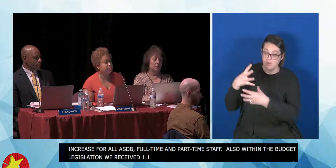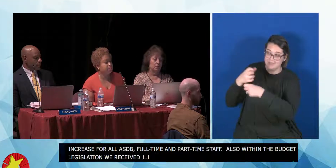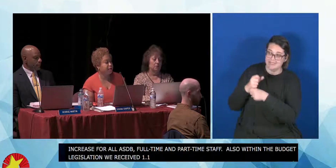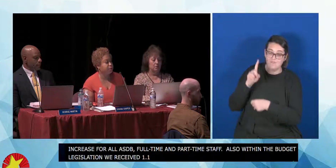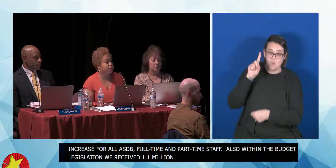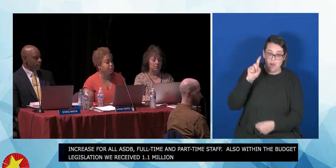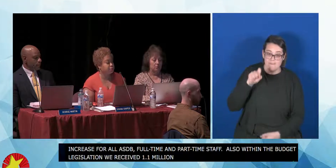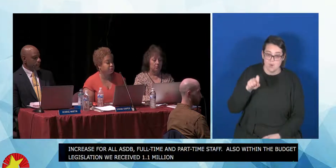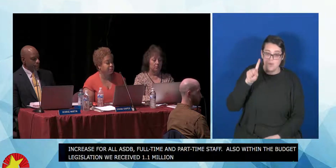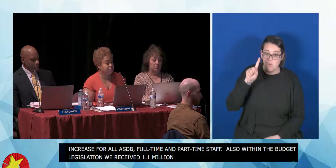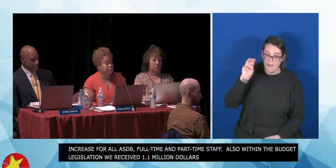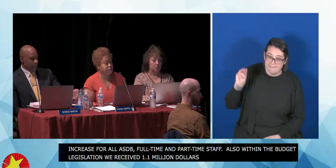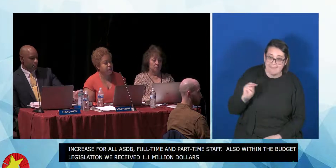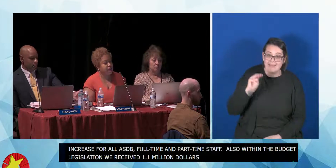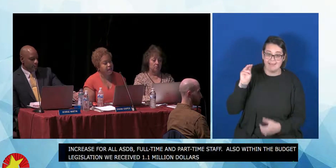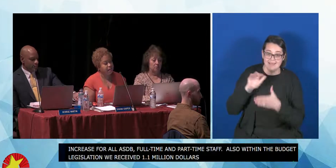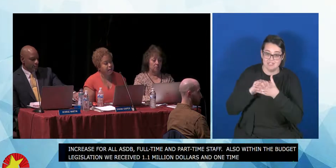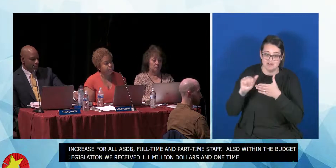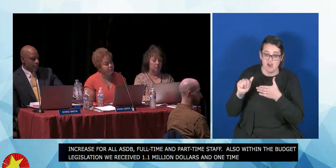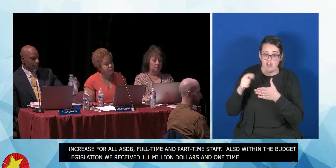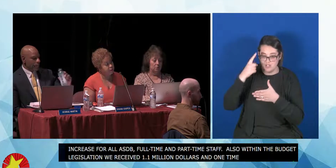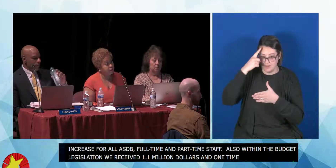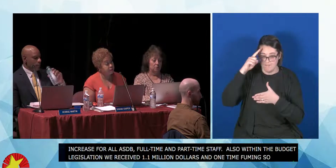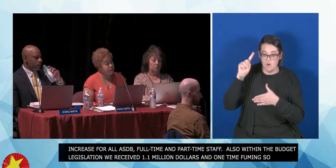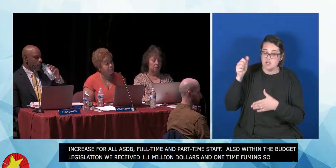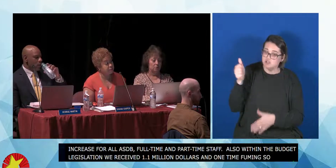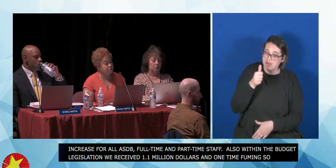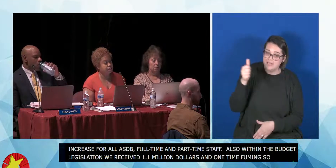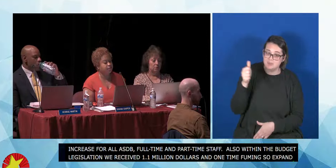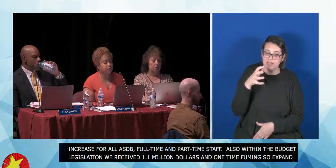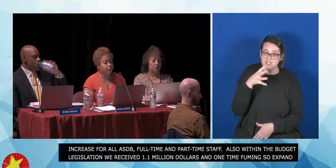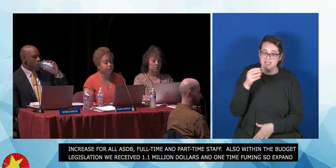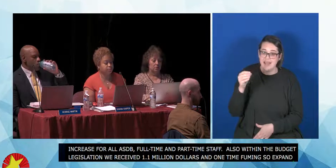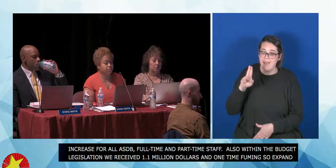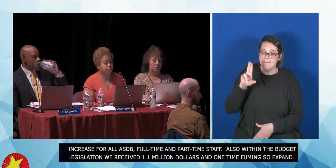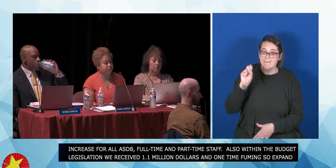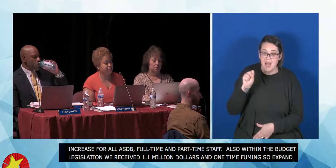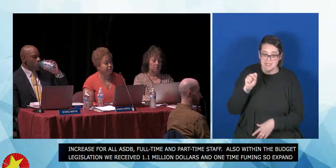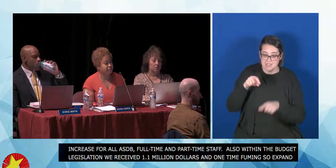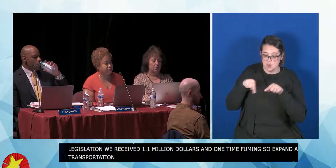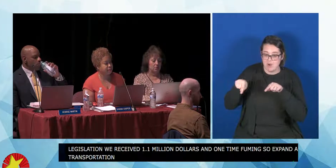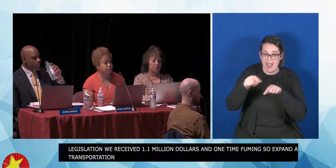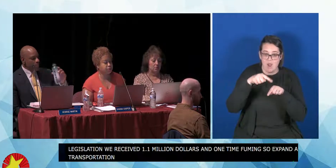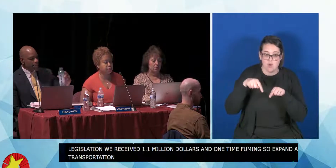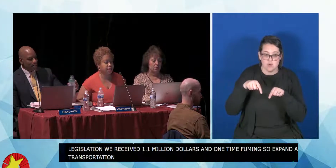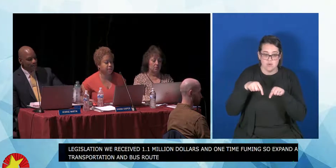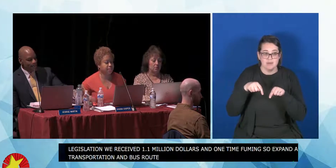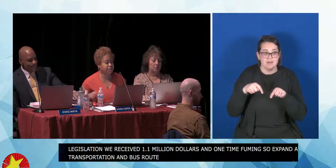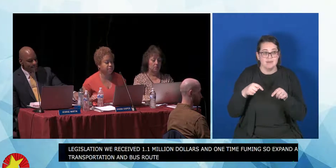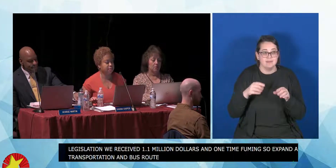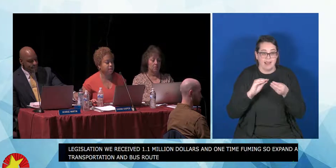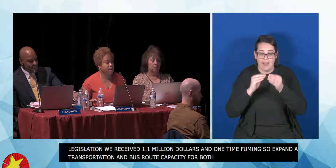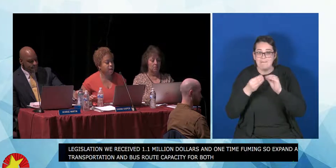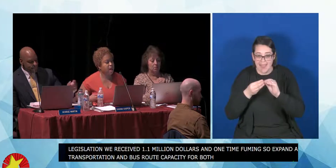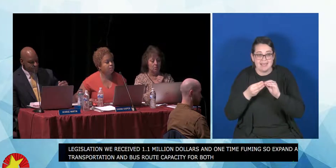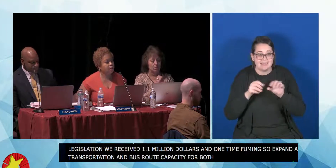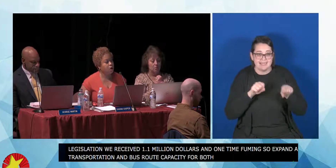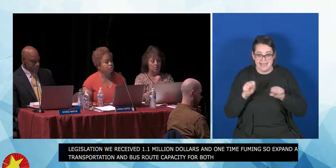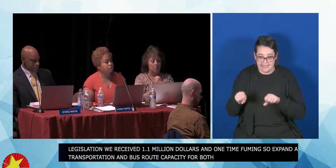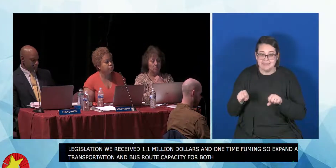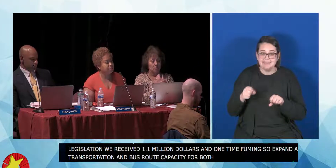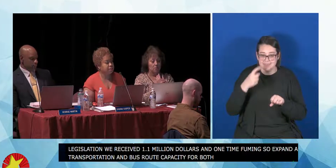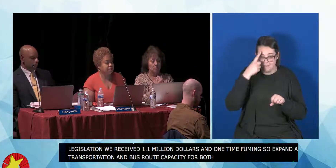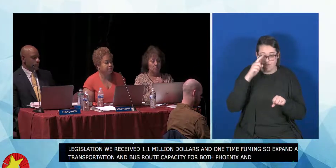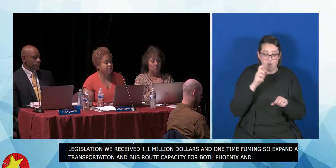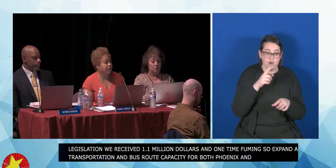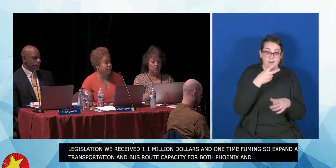to expand the transportation and bus route capacities for both Phoenix and Tucson campuses. And we